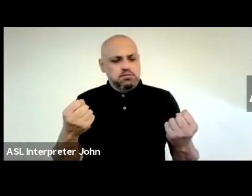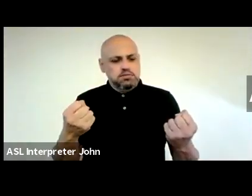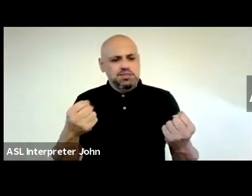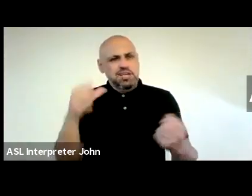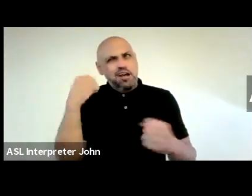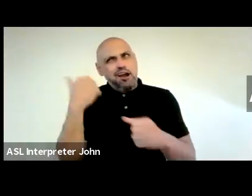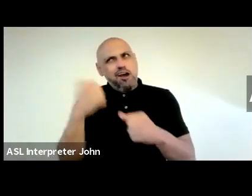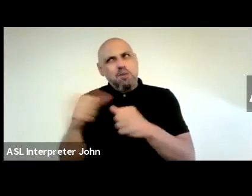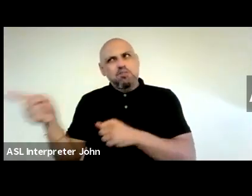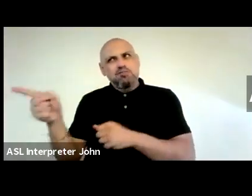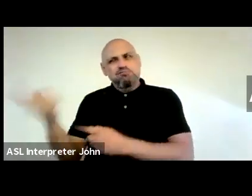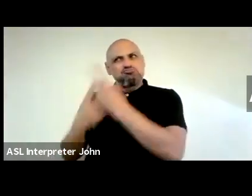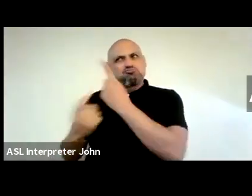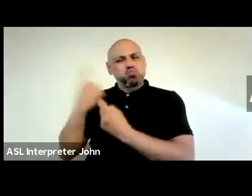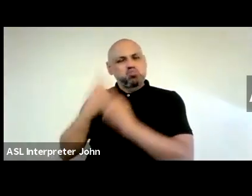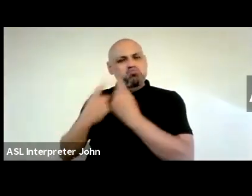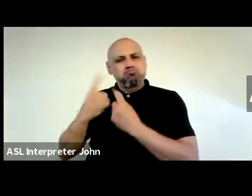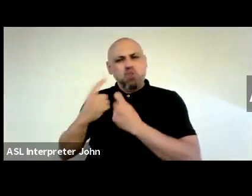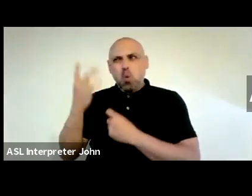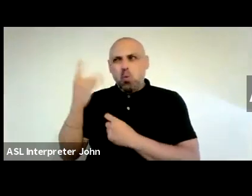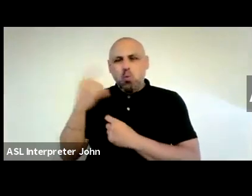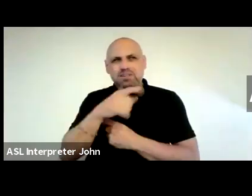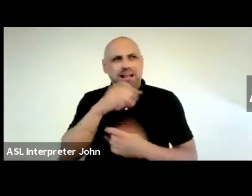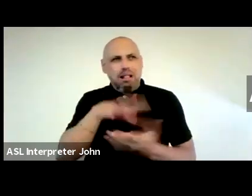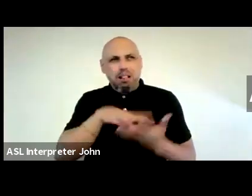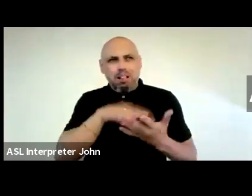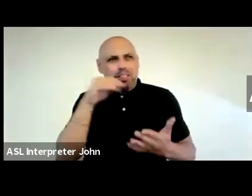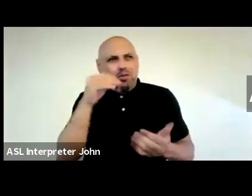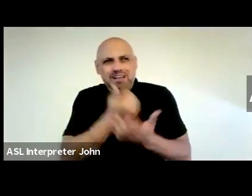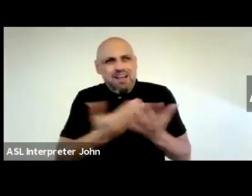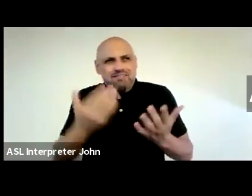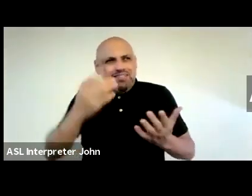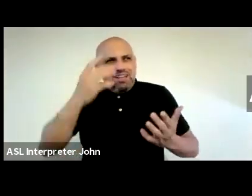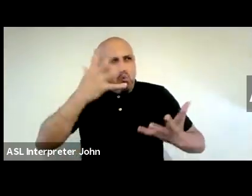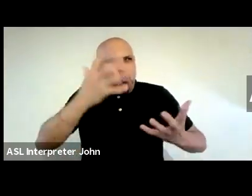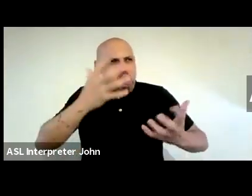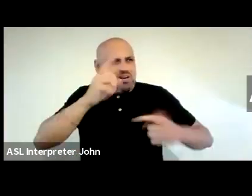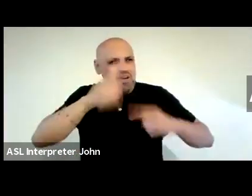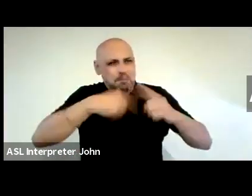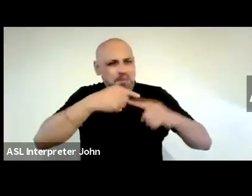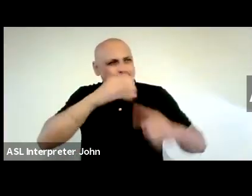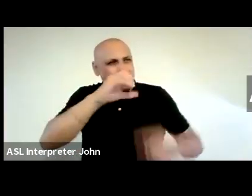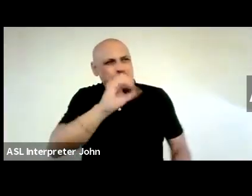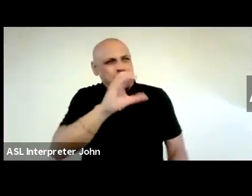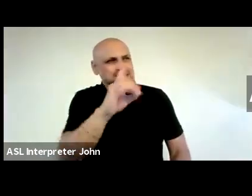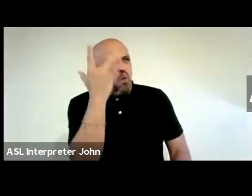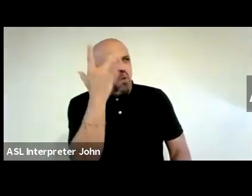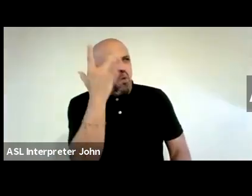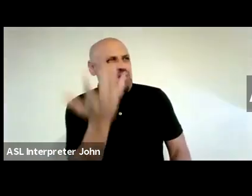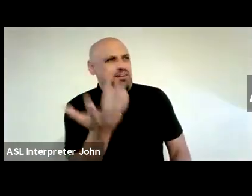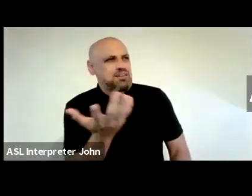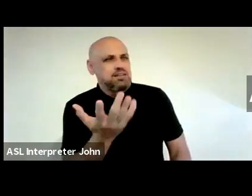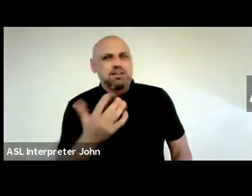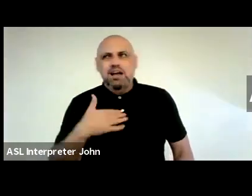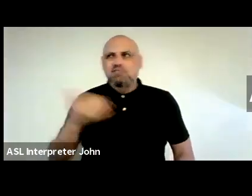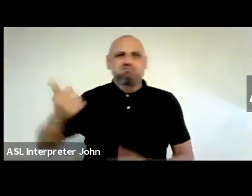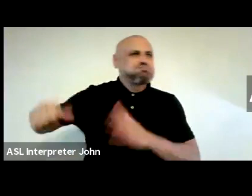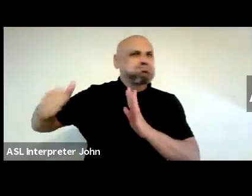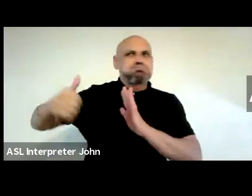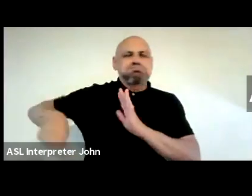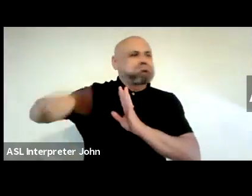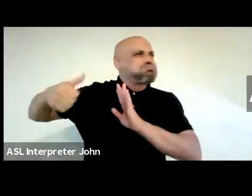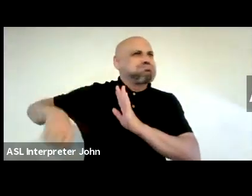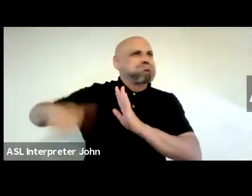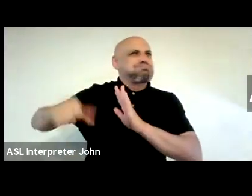her questioning me. Why are you not learning everything there is to know about OCD? I had denied the truth for so